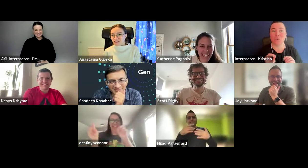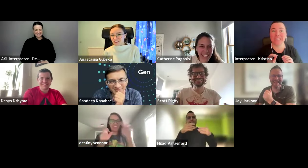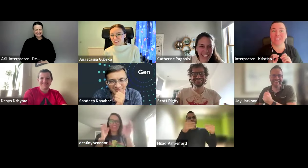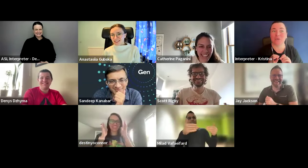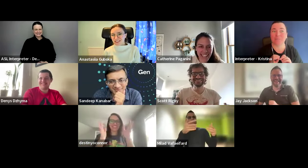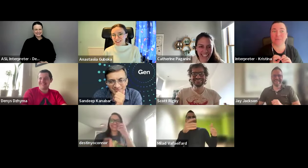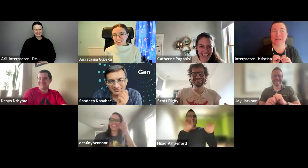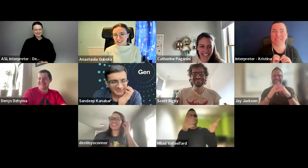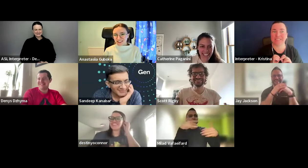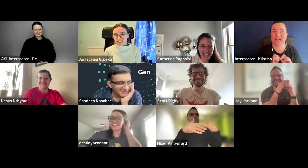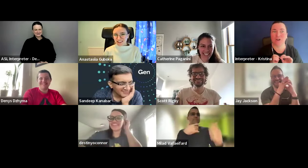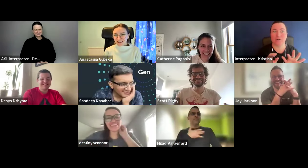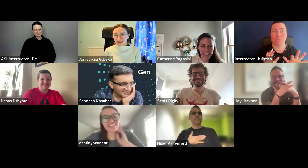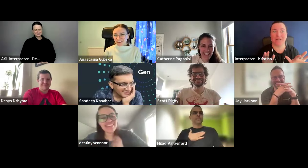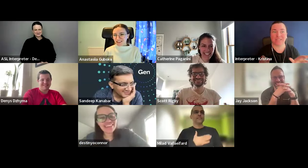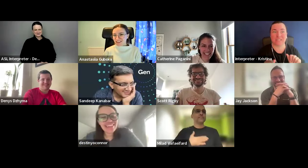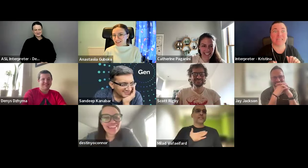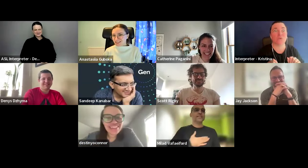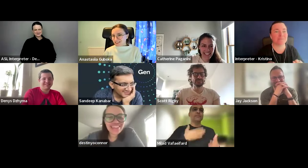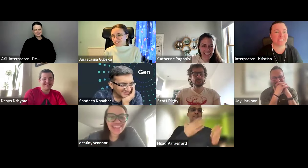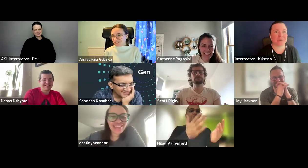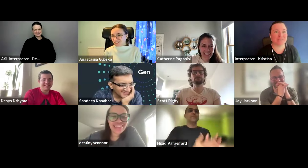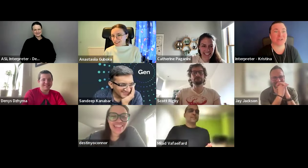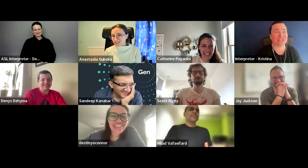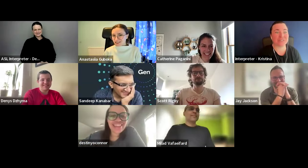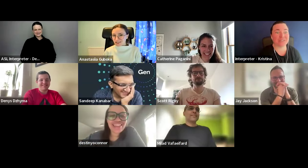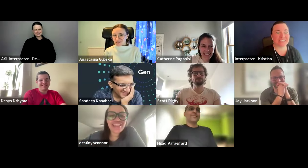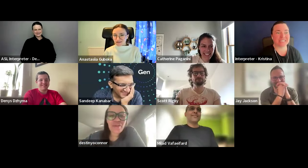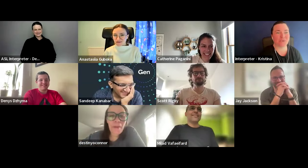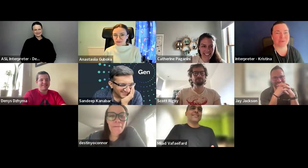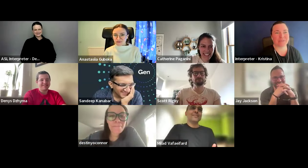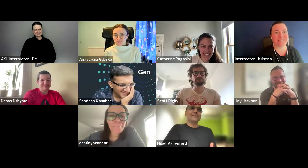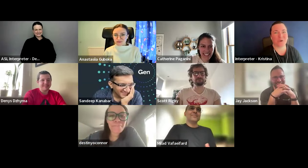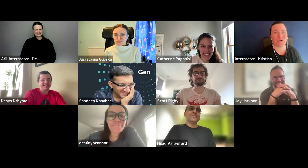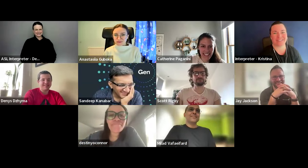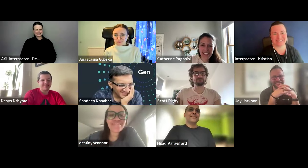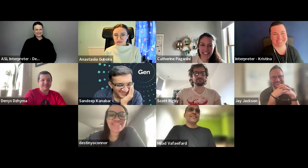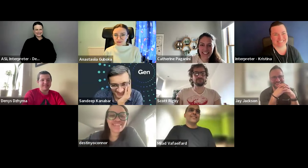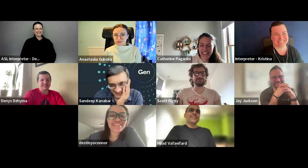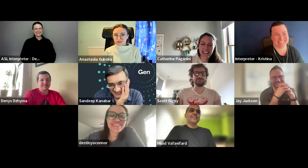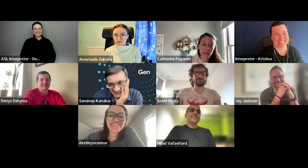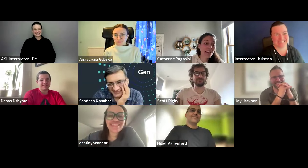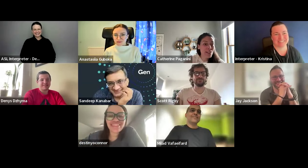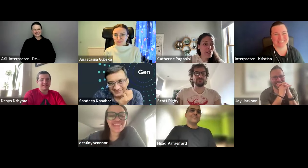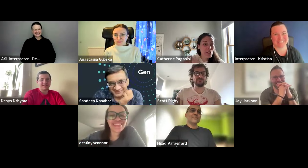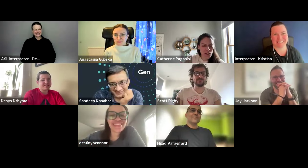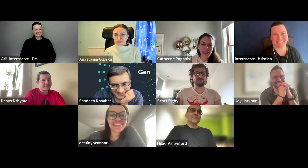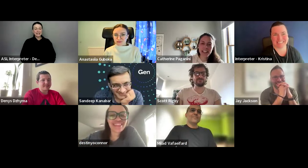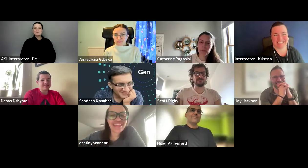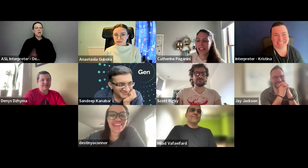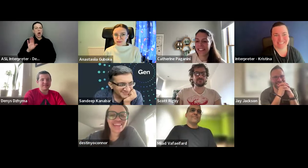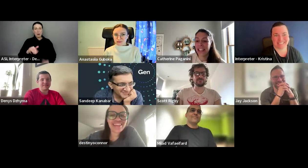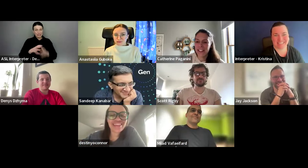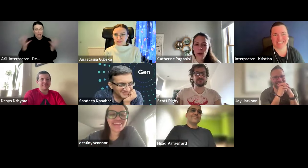I don't want to interrupt the process, or I don't want to interrupt here. I'm sorry. You're still continuing. Please go on. Well, it's so